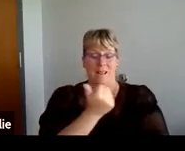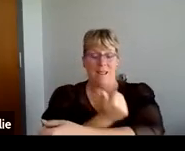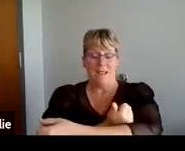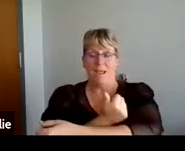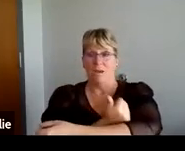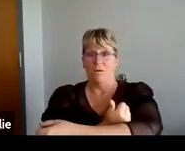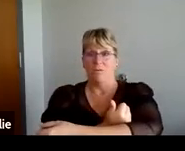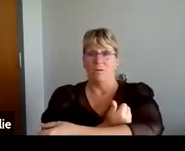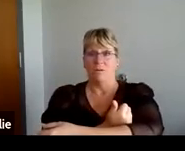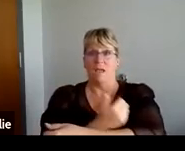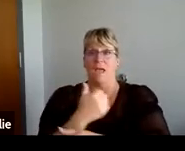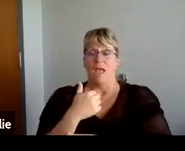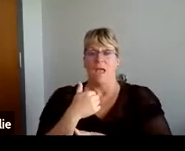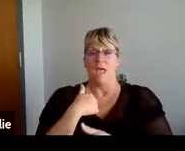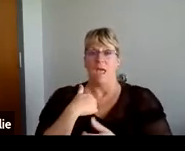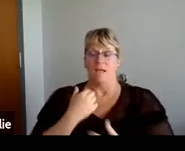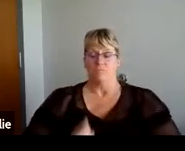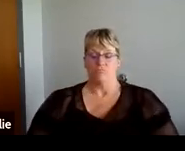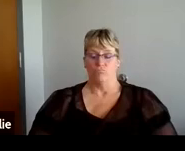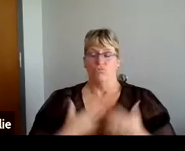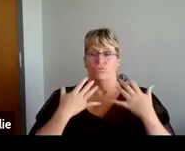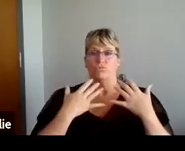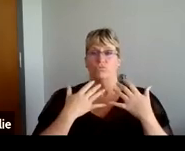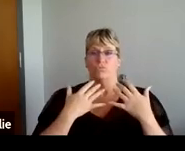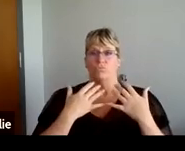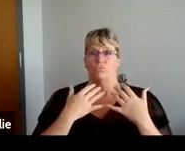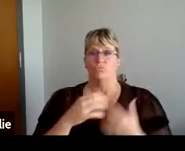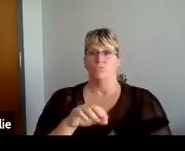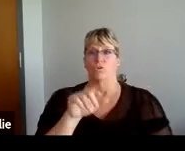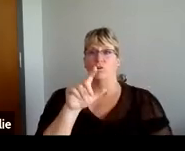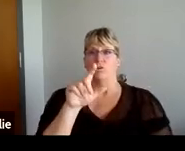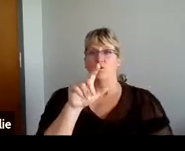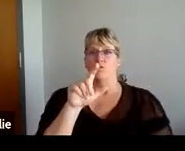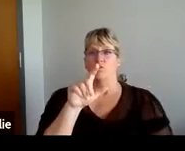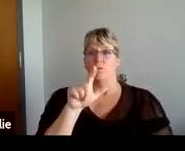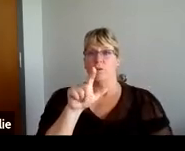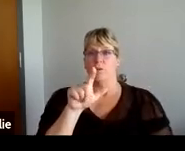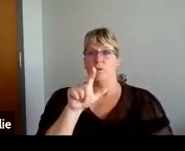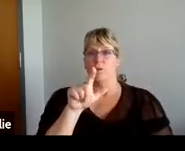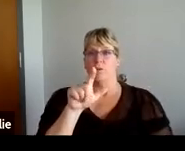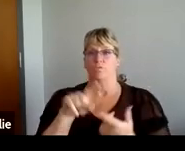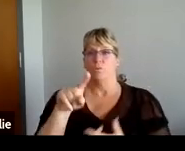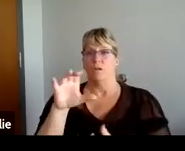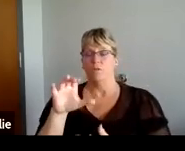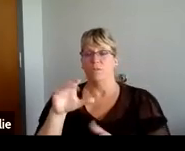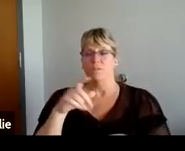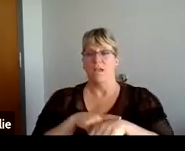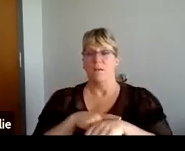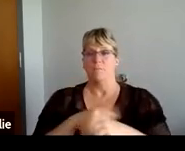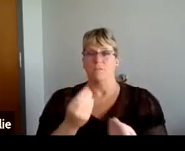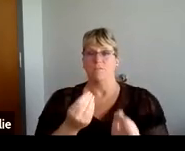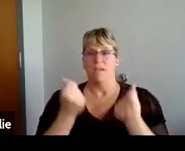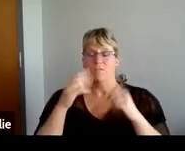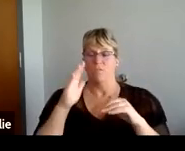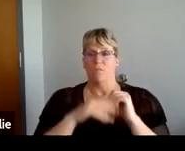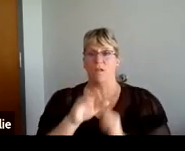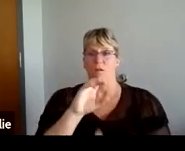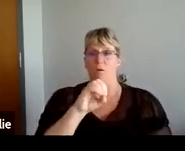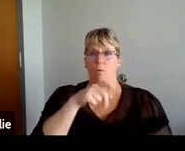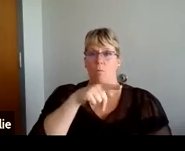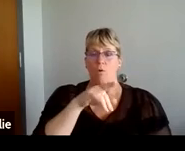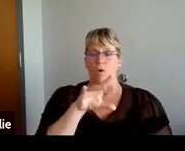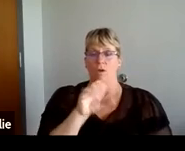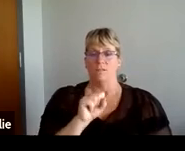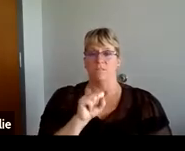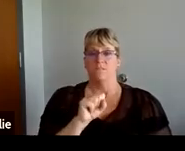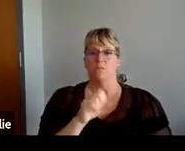a burst of dopamine 25 to 100 times greater than that of our own endogenous opioids. When we think of endogenous